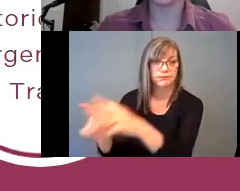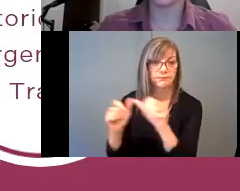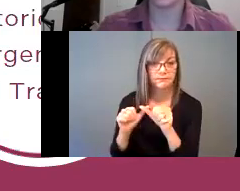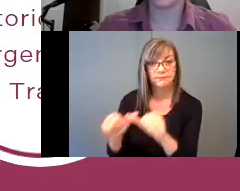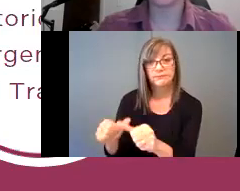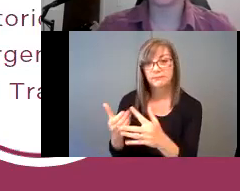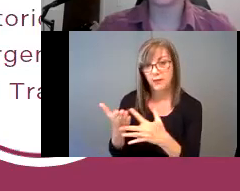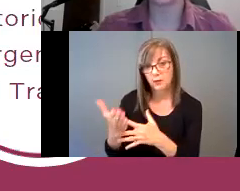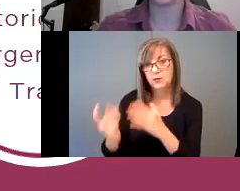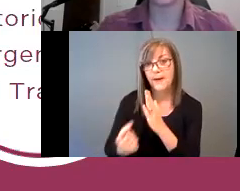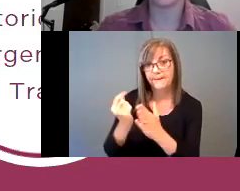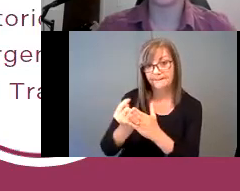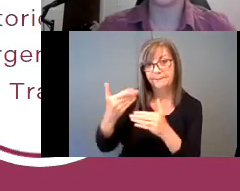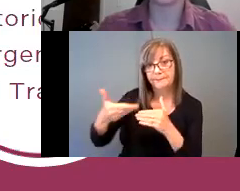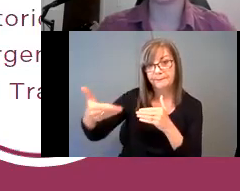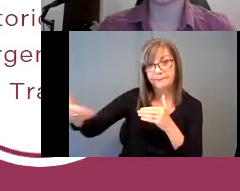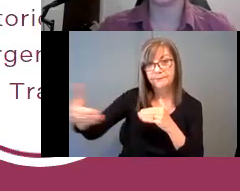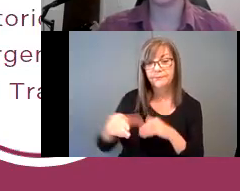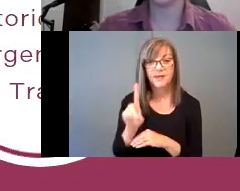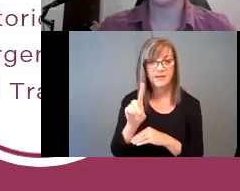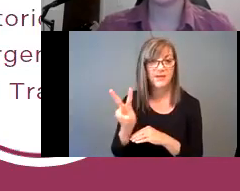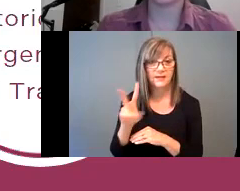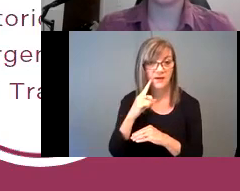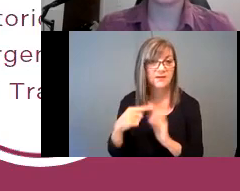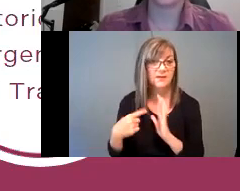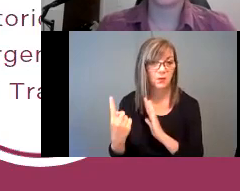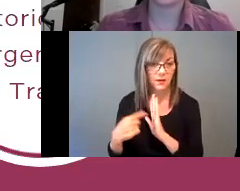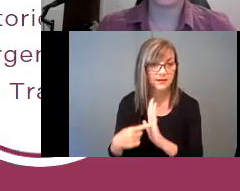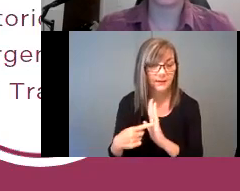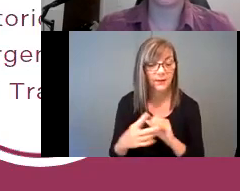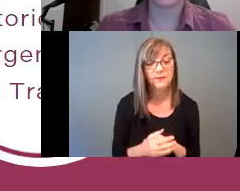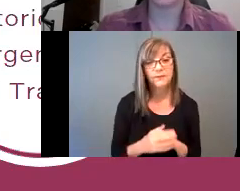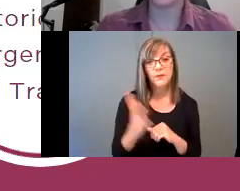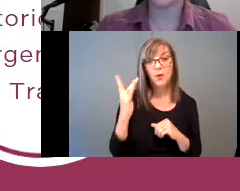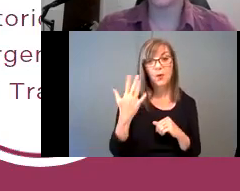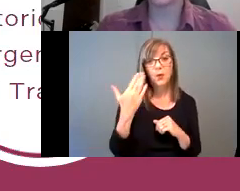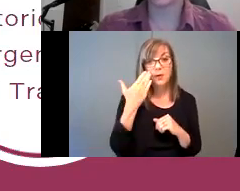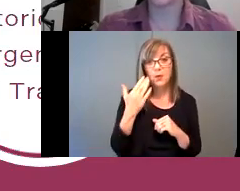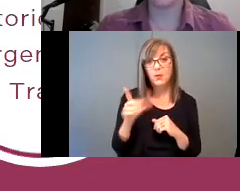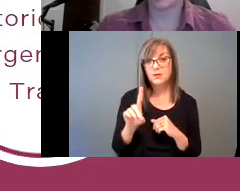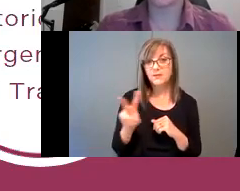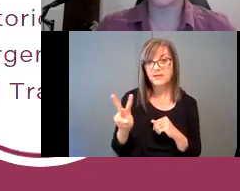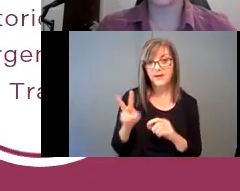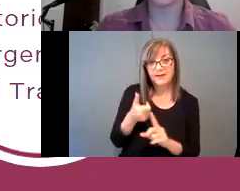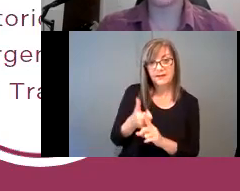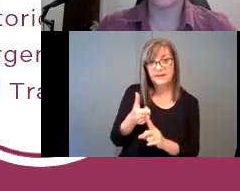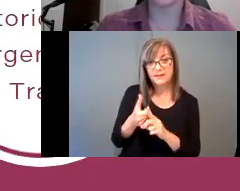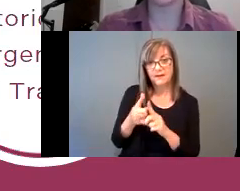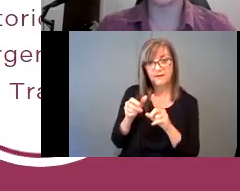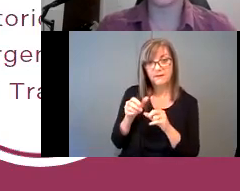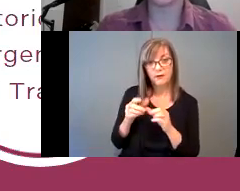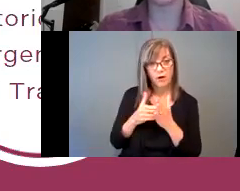period of time. So domestic violence, for example, because we know that domestic violence is often a pattern that